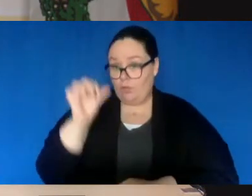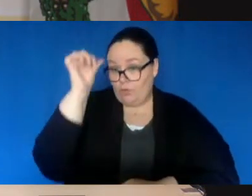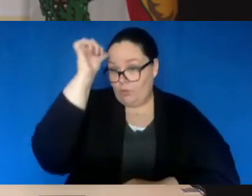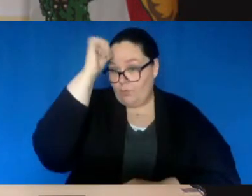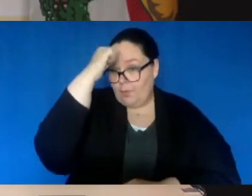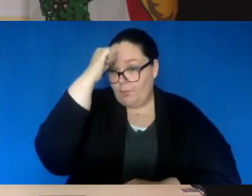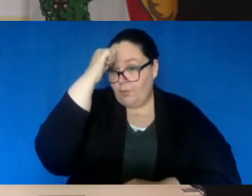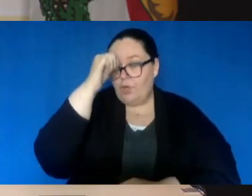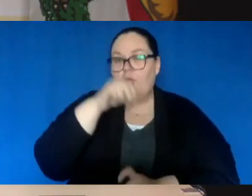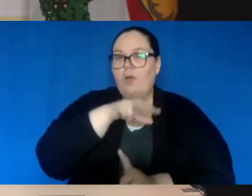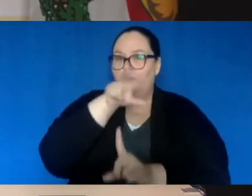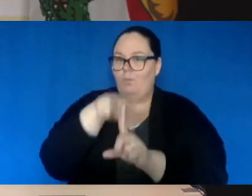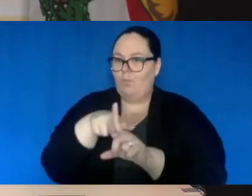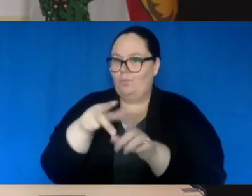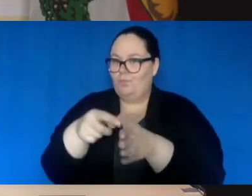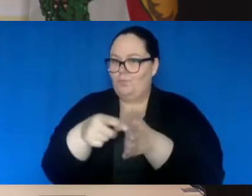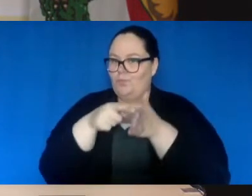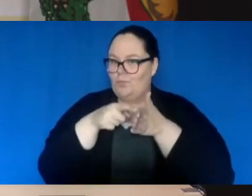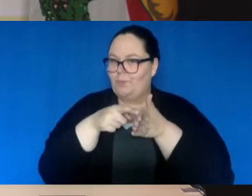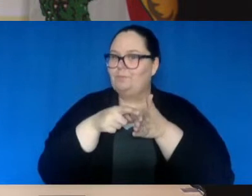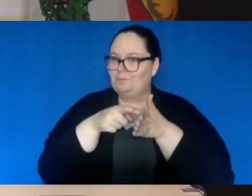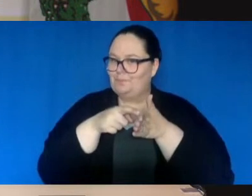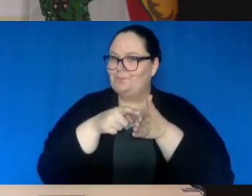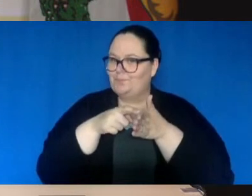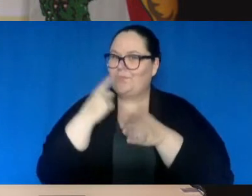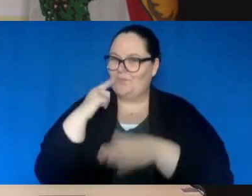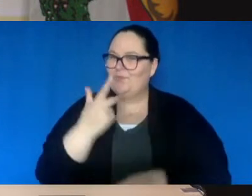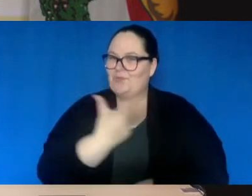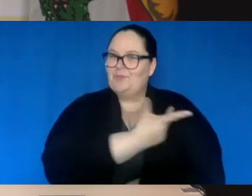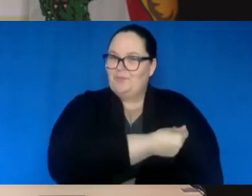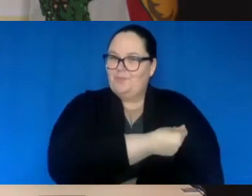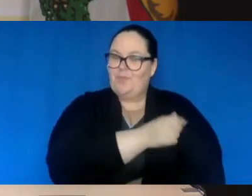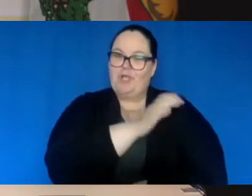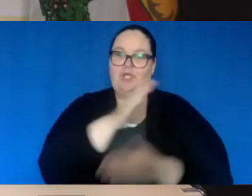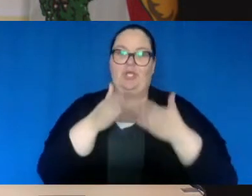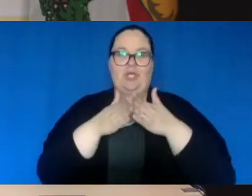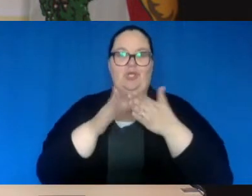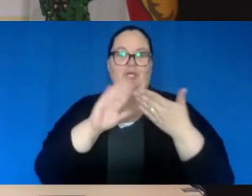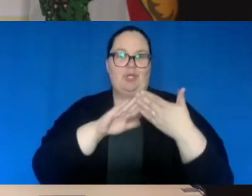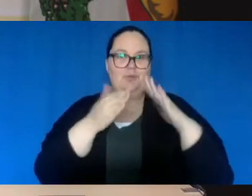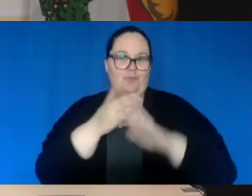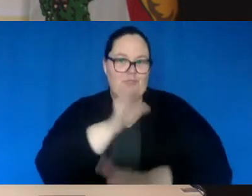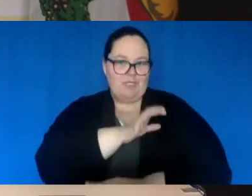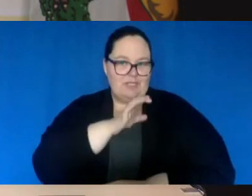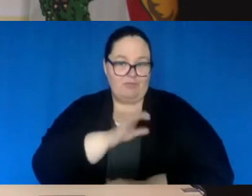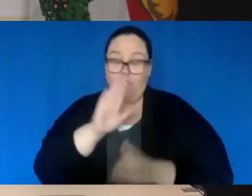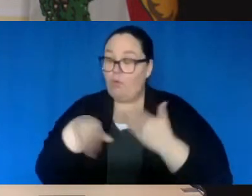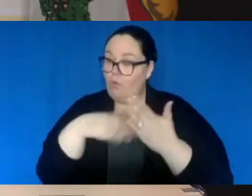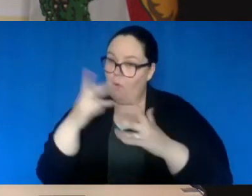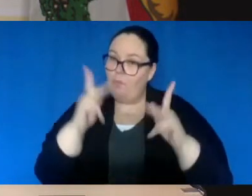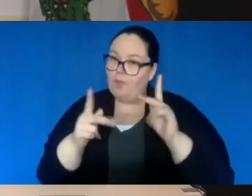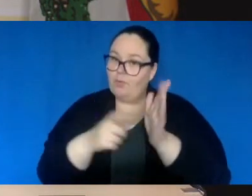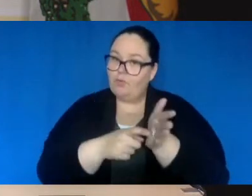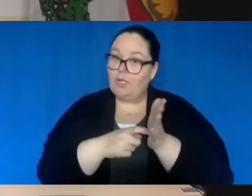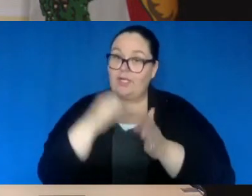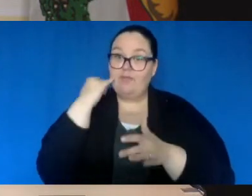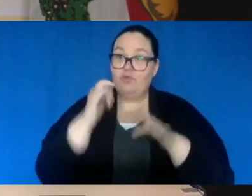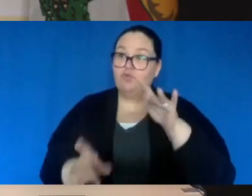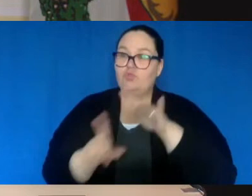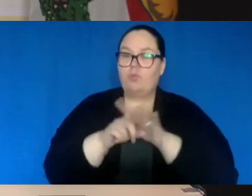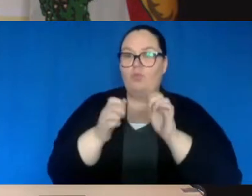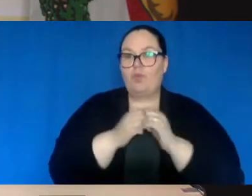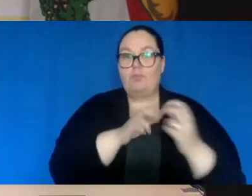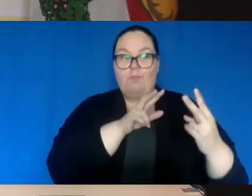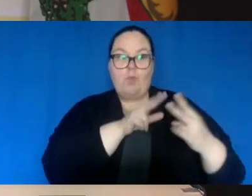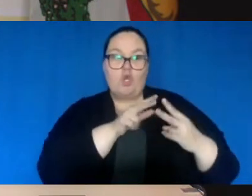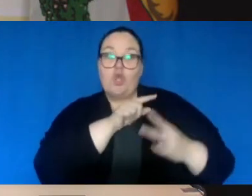appointment is required to receive your vaccination at community clinics for all individuals. If you do arrive with your spouse or partner